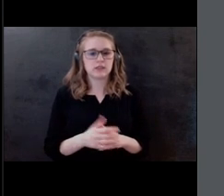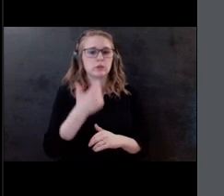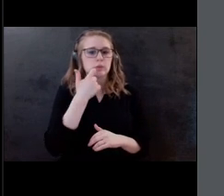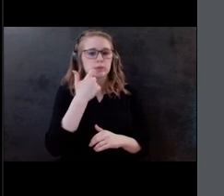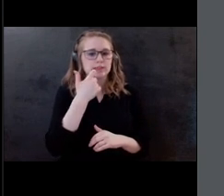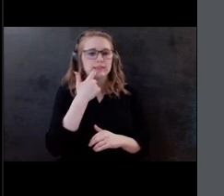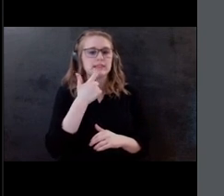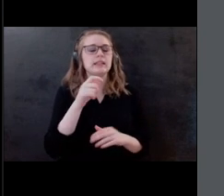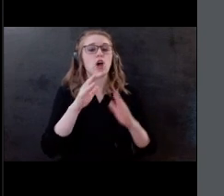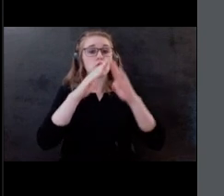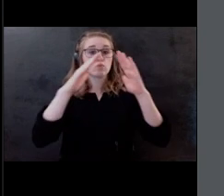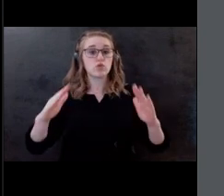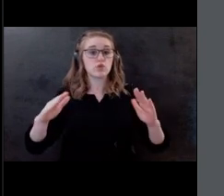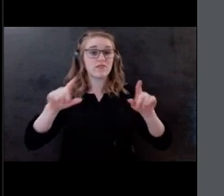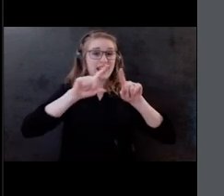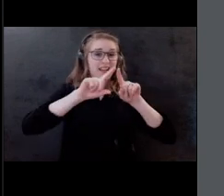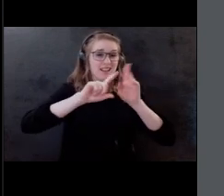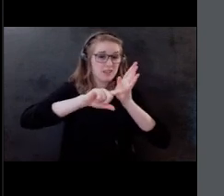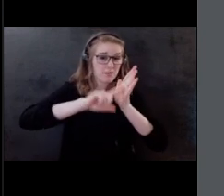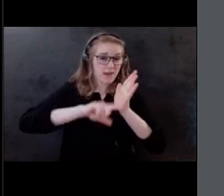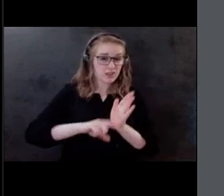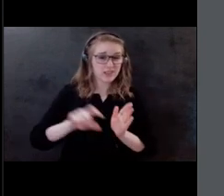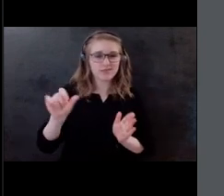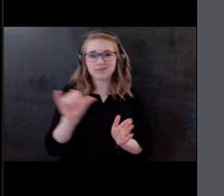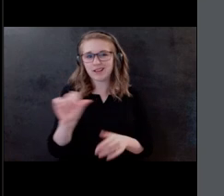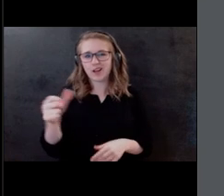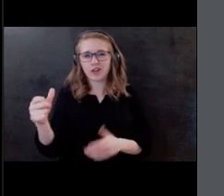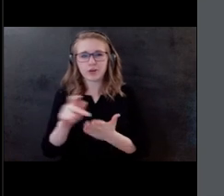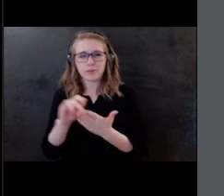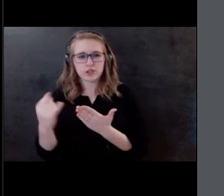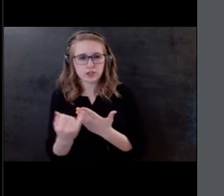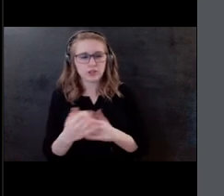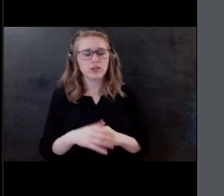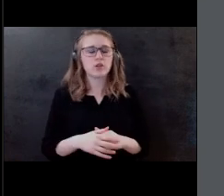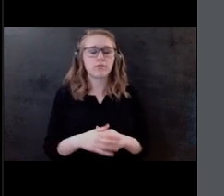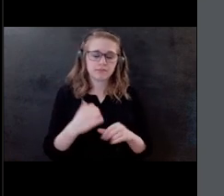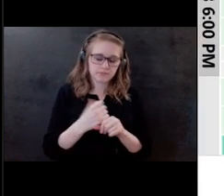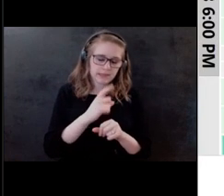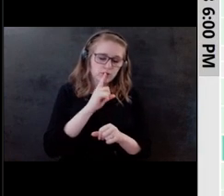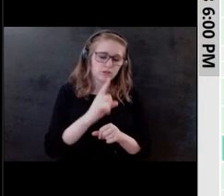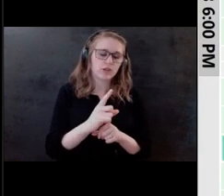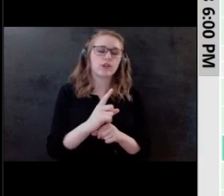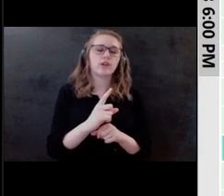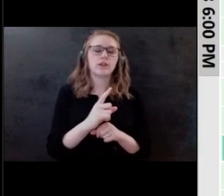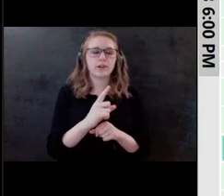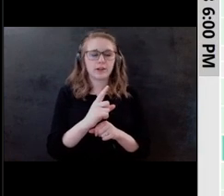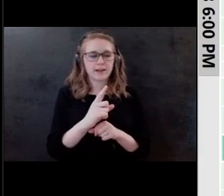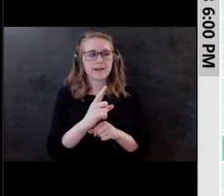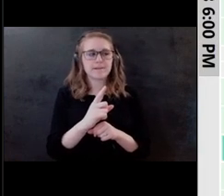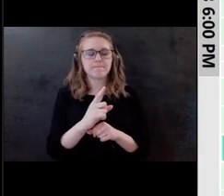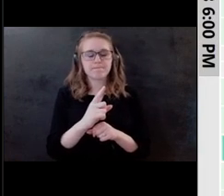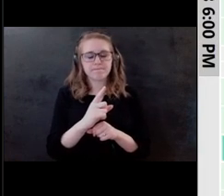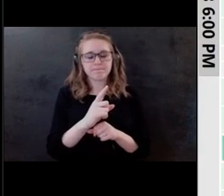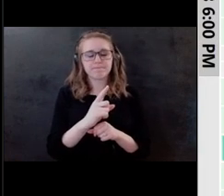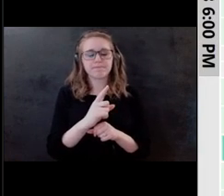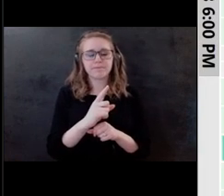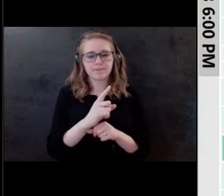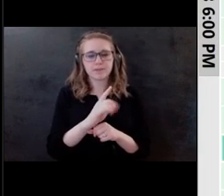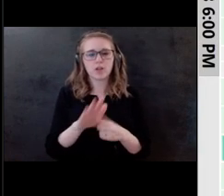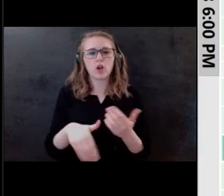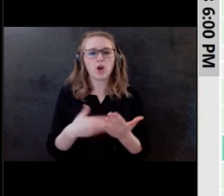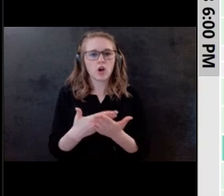roof inspection, like any of our other projects that we own. We do make sure that we have, all things